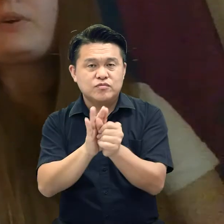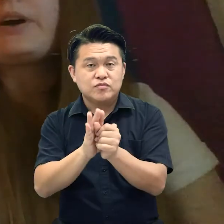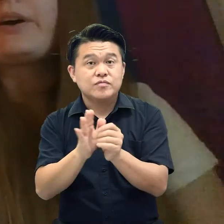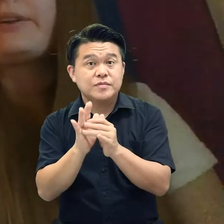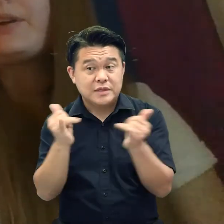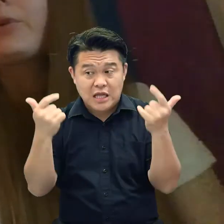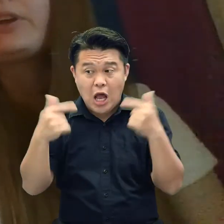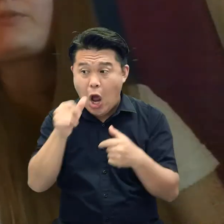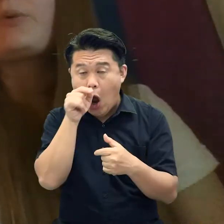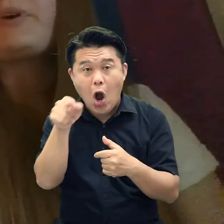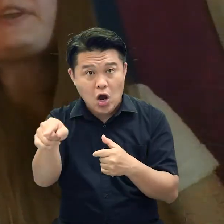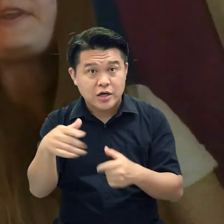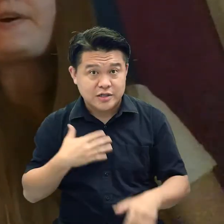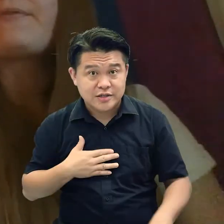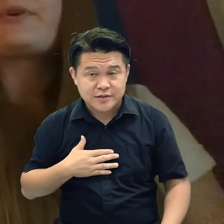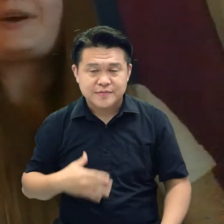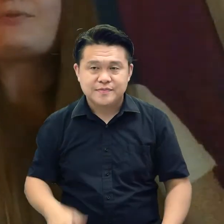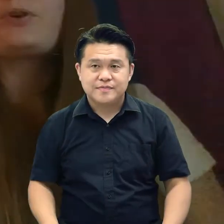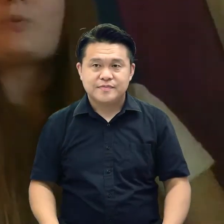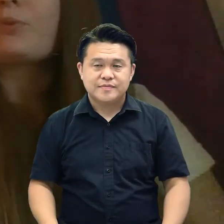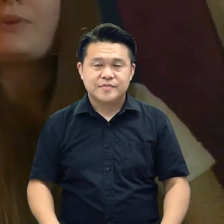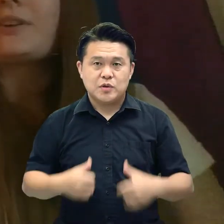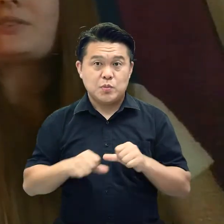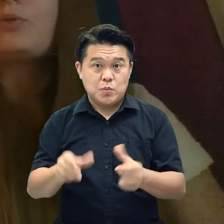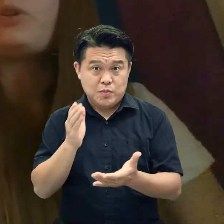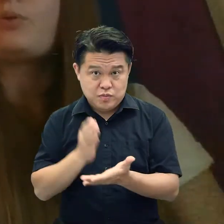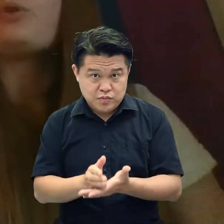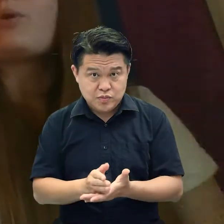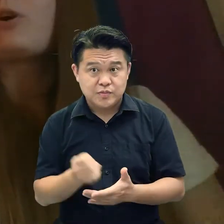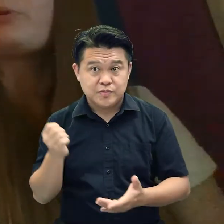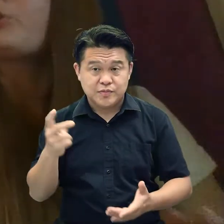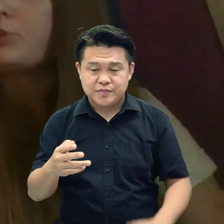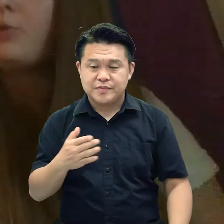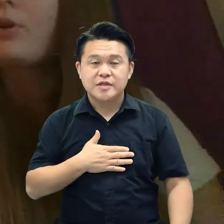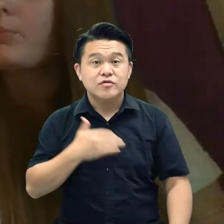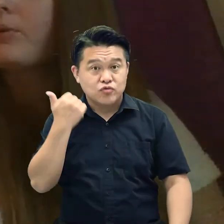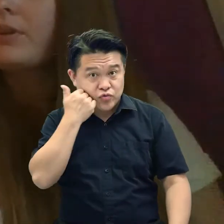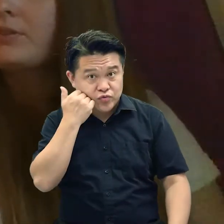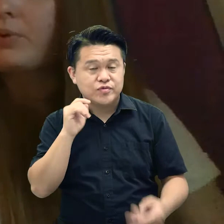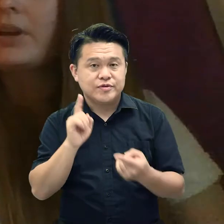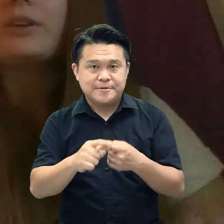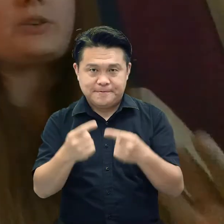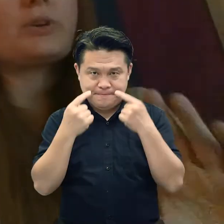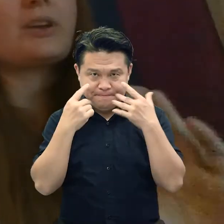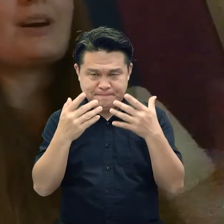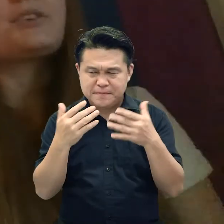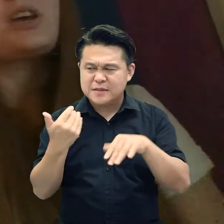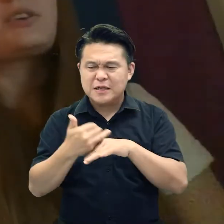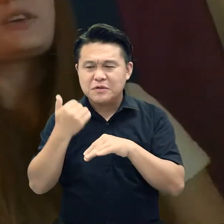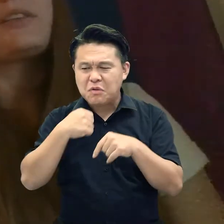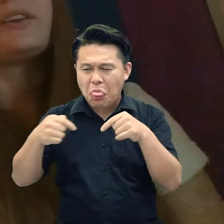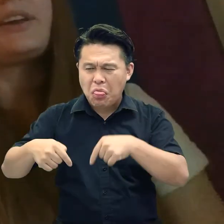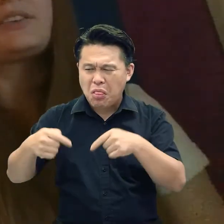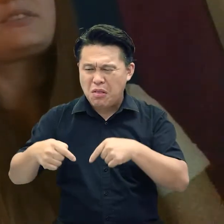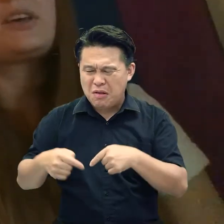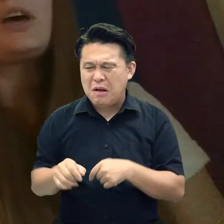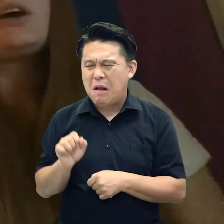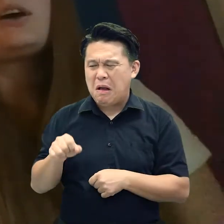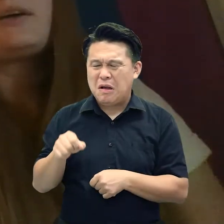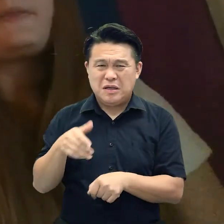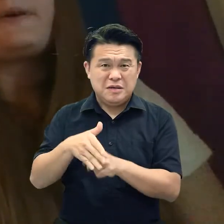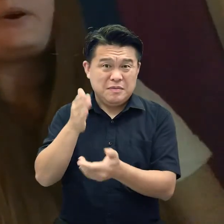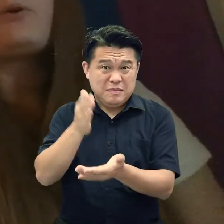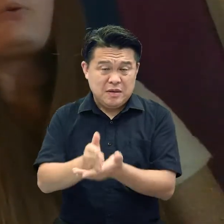supporting you. Never give up and never ever compromise with who you are, because you are born this way and you cannot change that, and